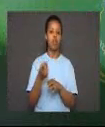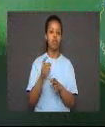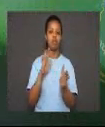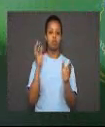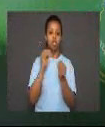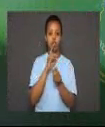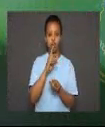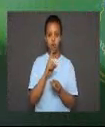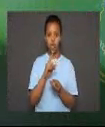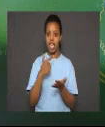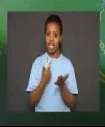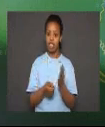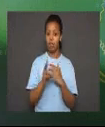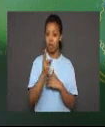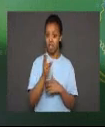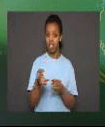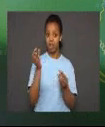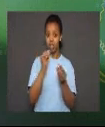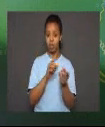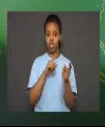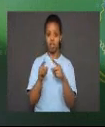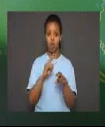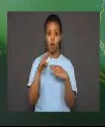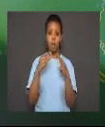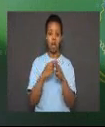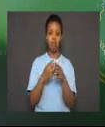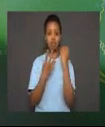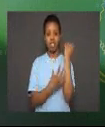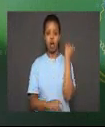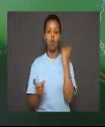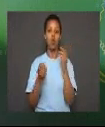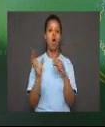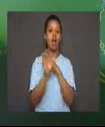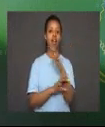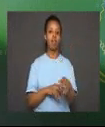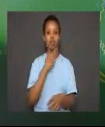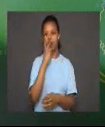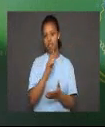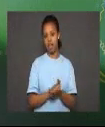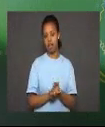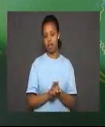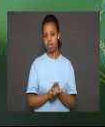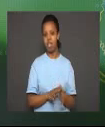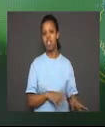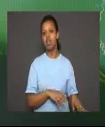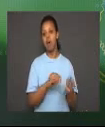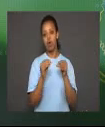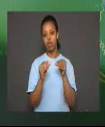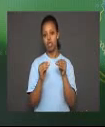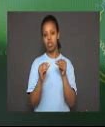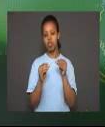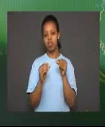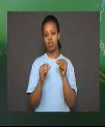Population grows fastest in the world's poorest countries. Students,